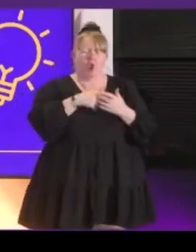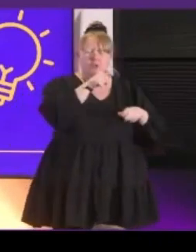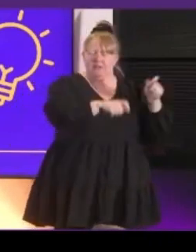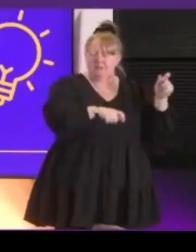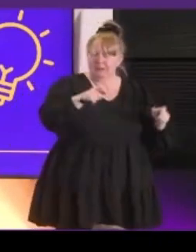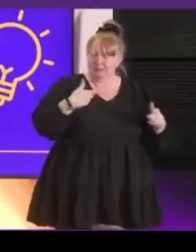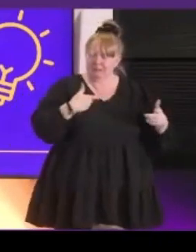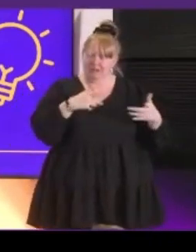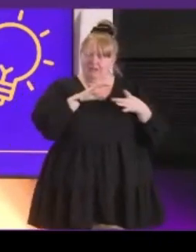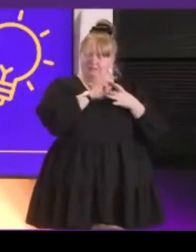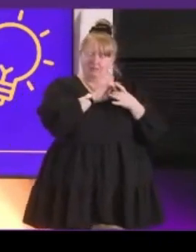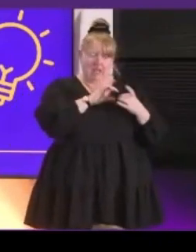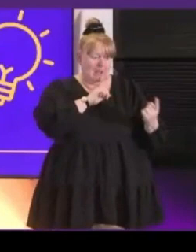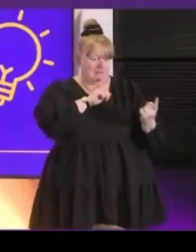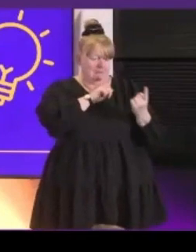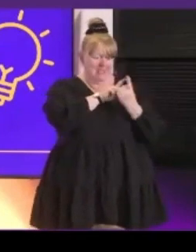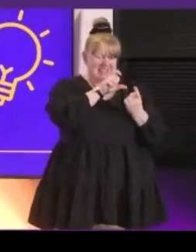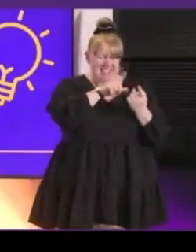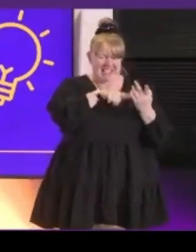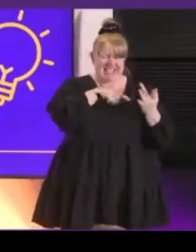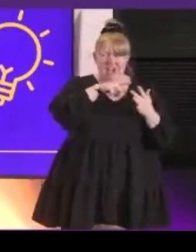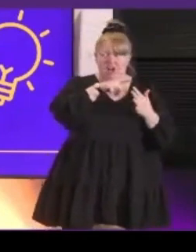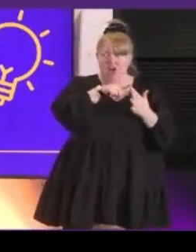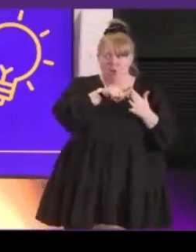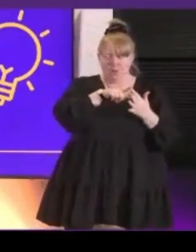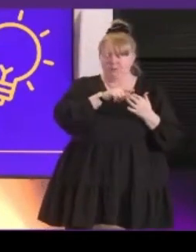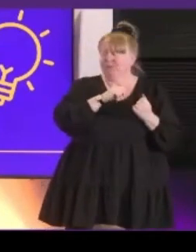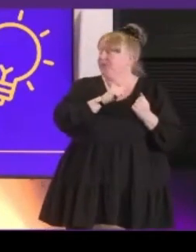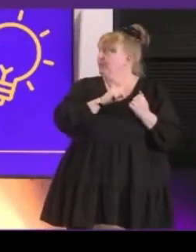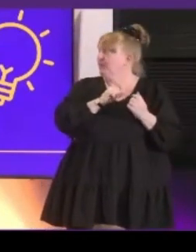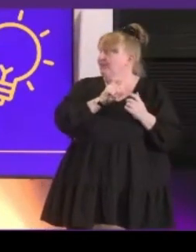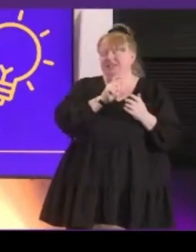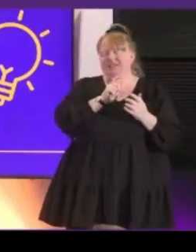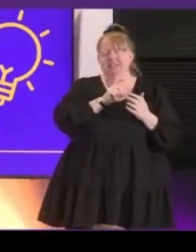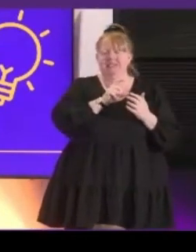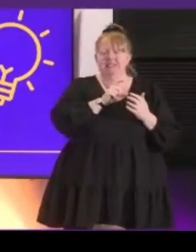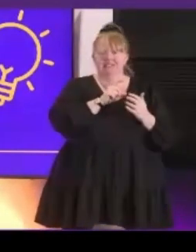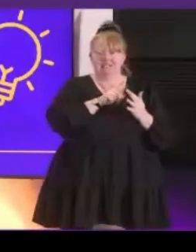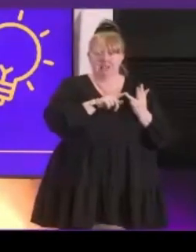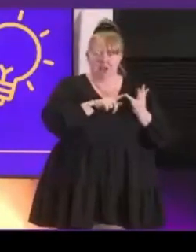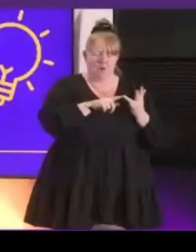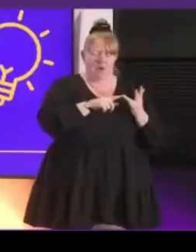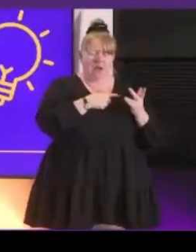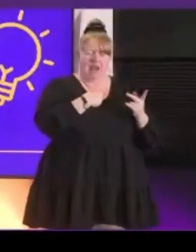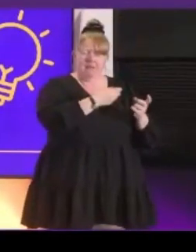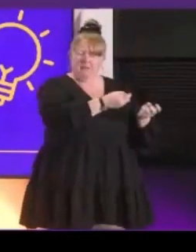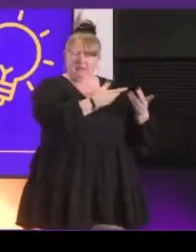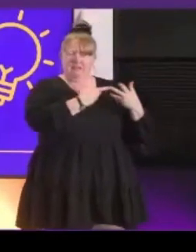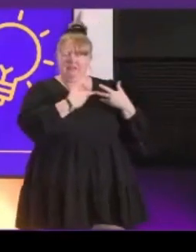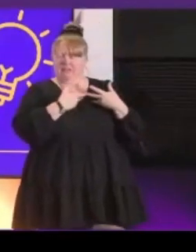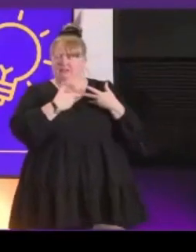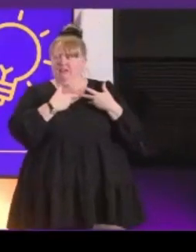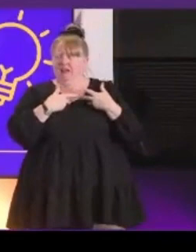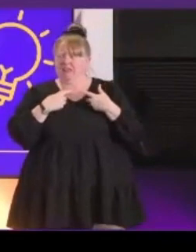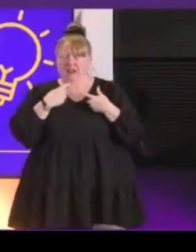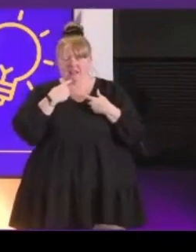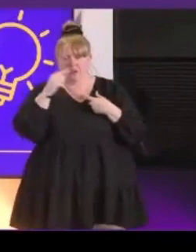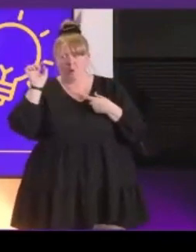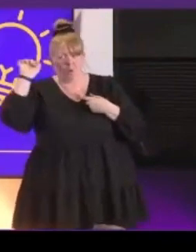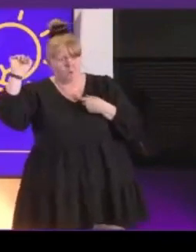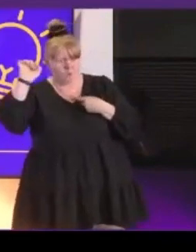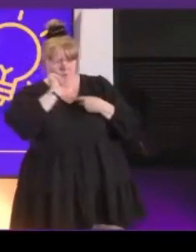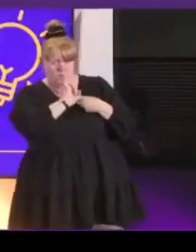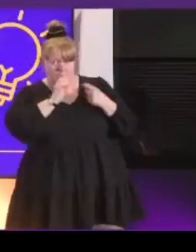meet their CIO, let's just pick a role at random, okay? I meet the CIO, and I tell them what their CEO has said about disability, and they're like,